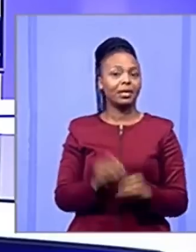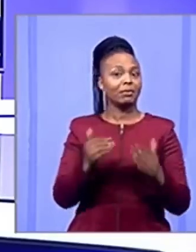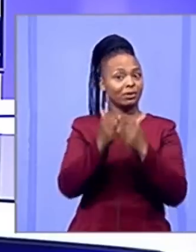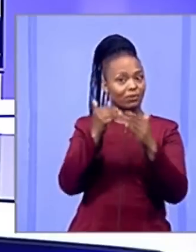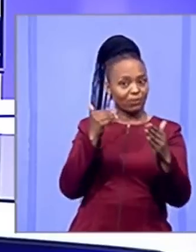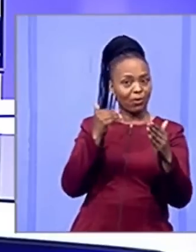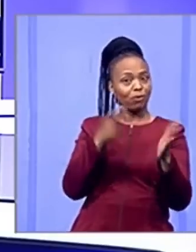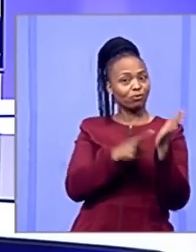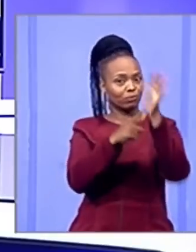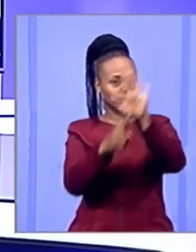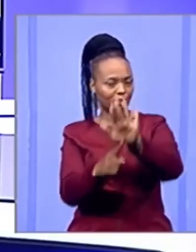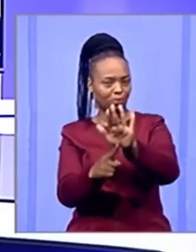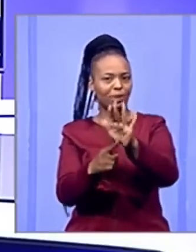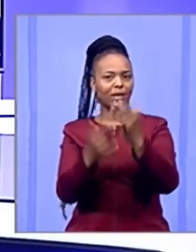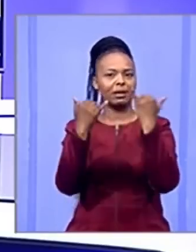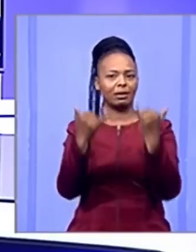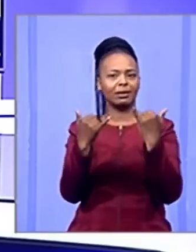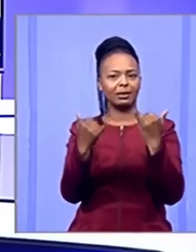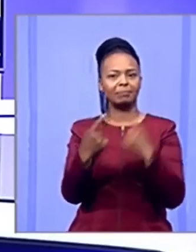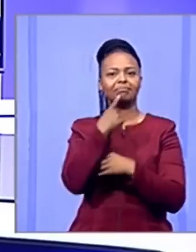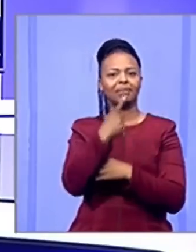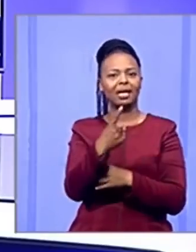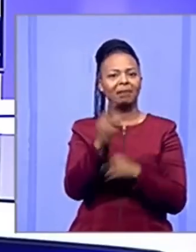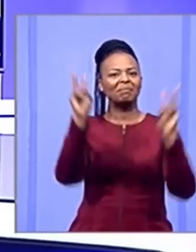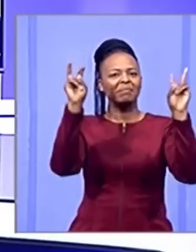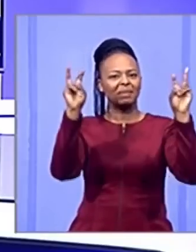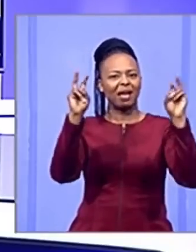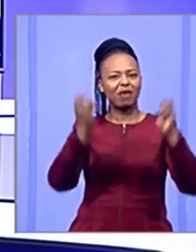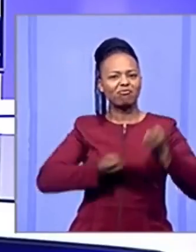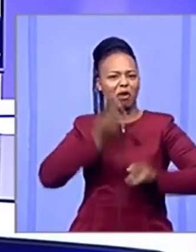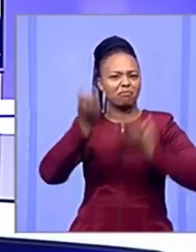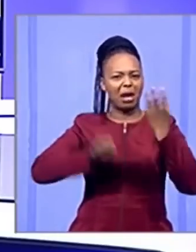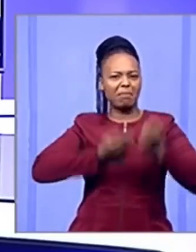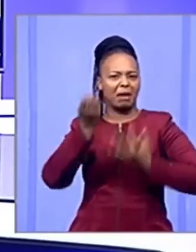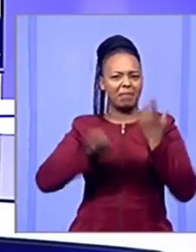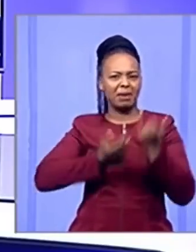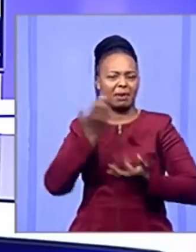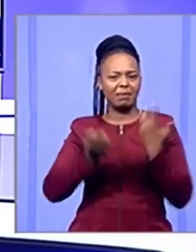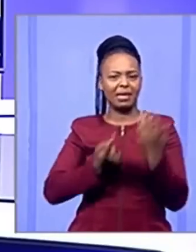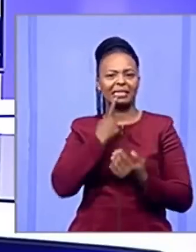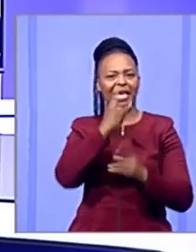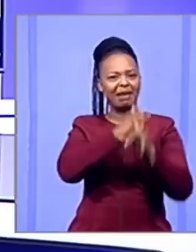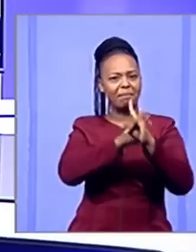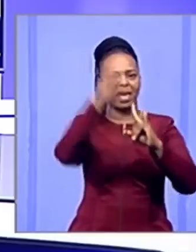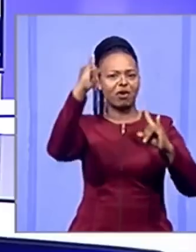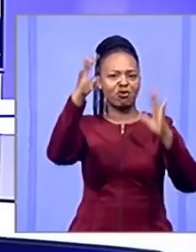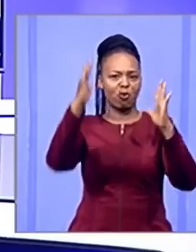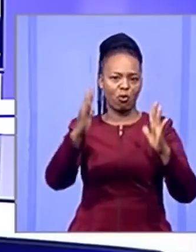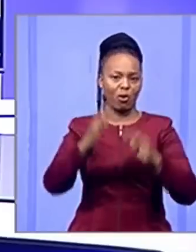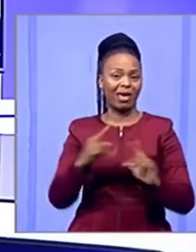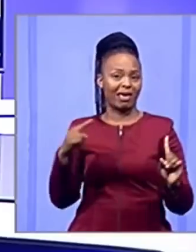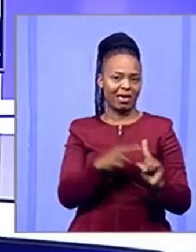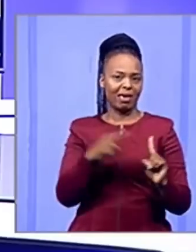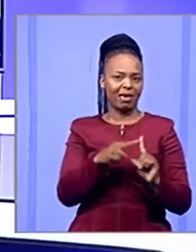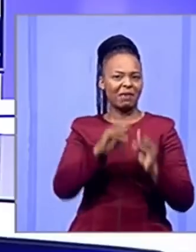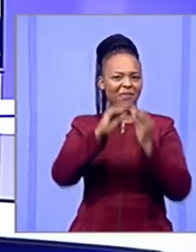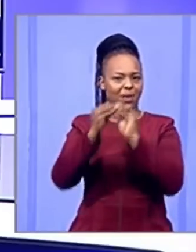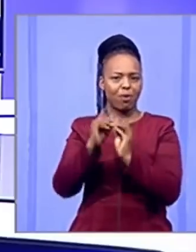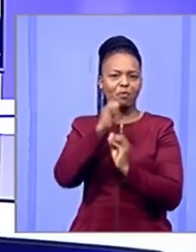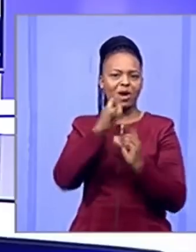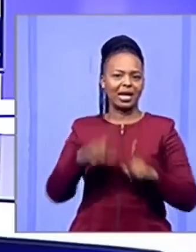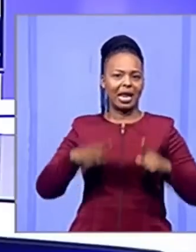fao re le laela ka bokgwari bja Sereti Mathoke ka sereto sa Phenyo seo a se diragaditšego lenaneo